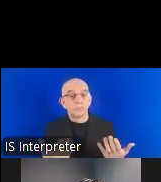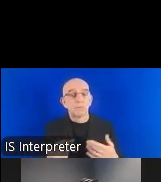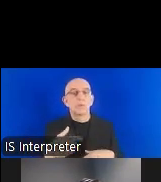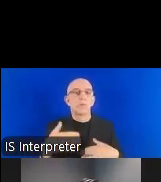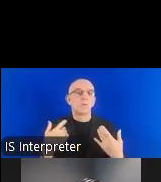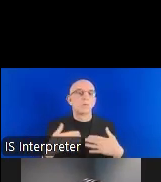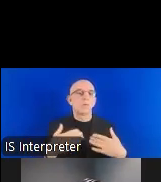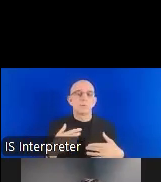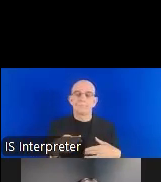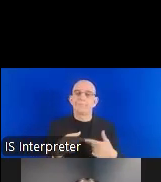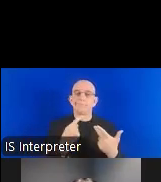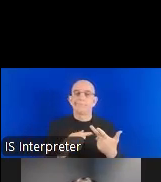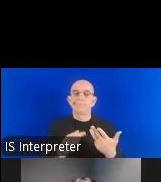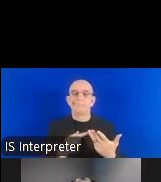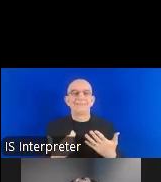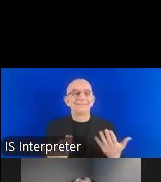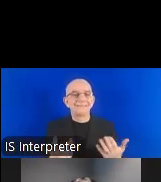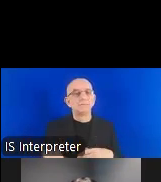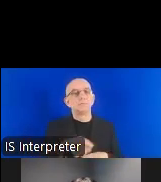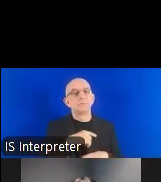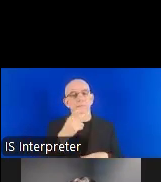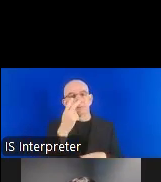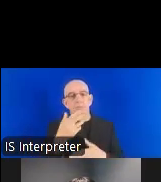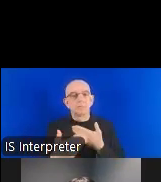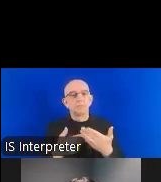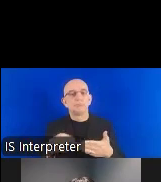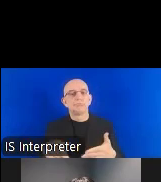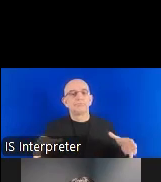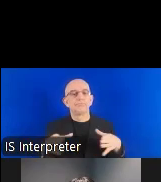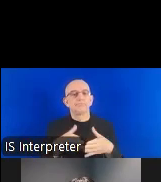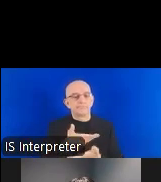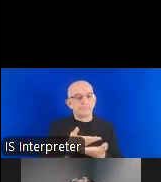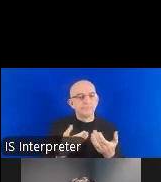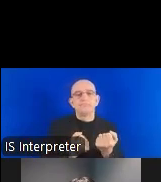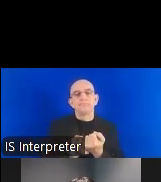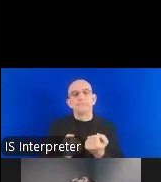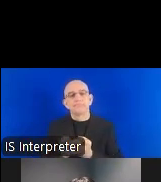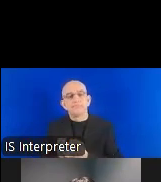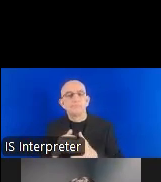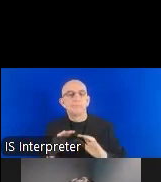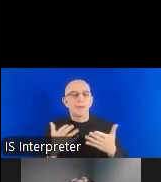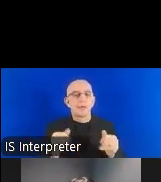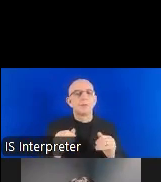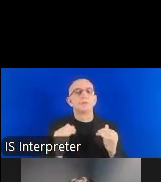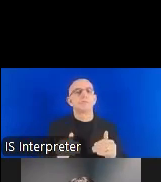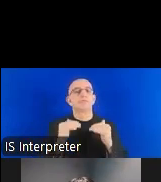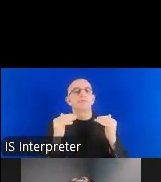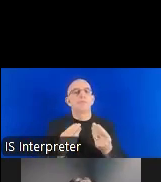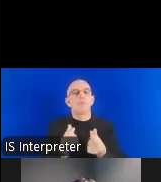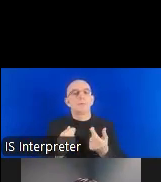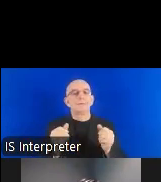disabilities and their access to quality education? So first, we recommend the use of the global estimates, 10